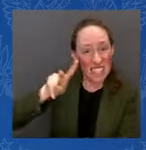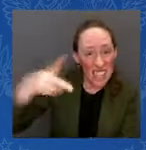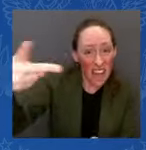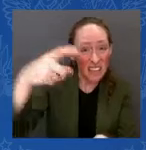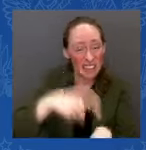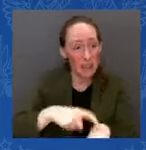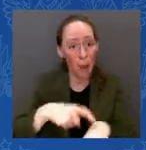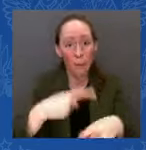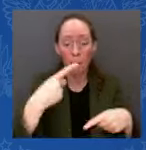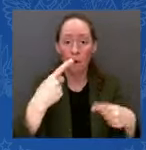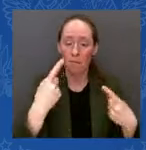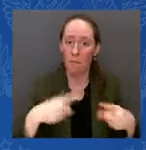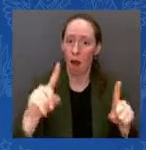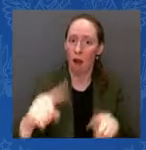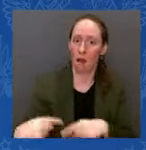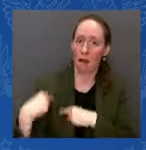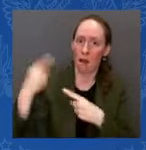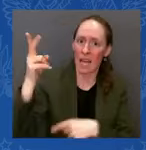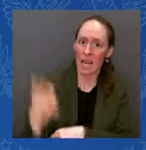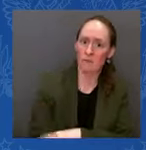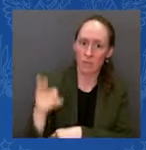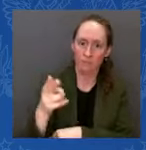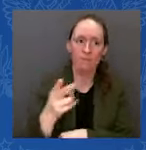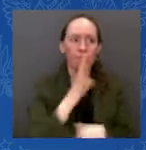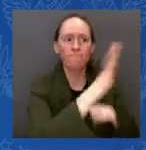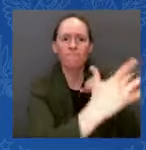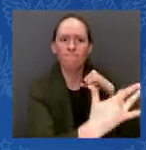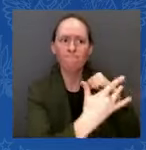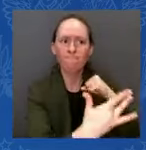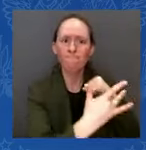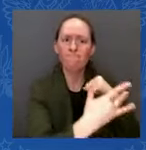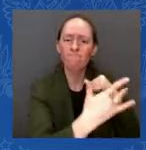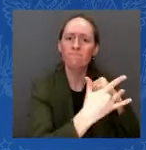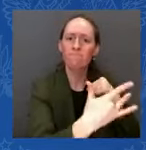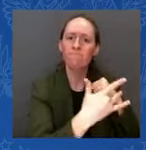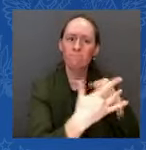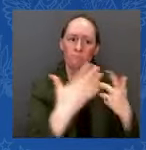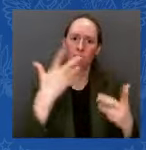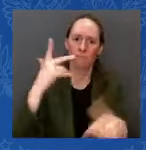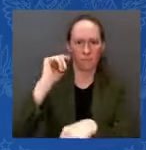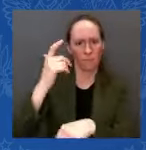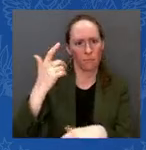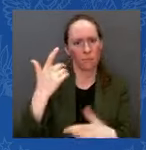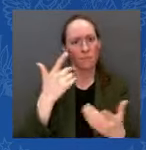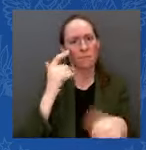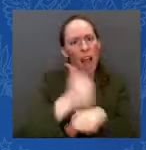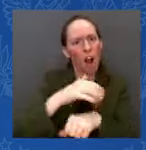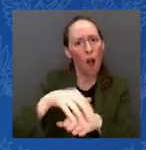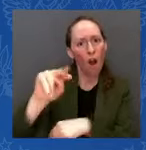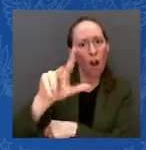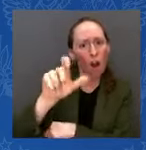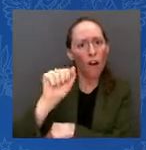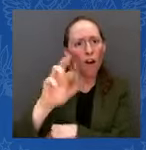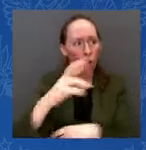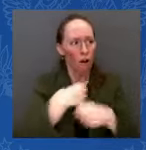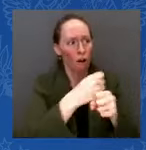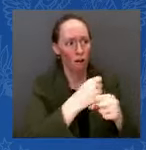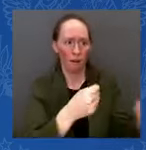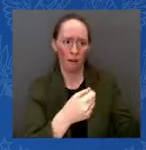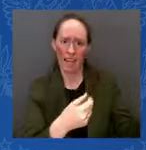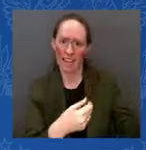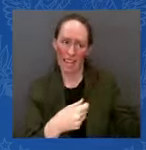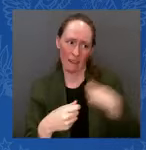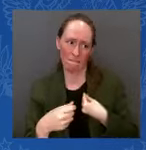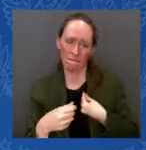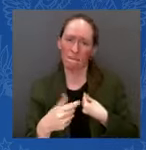propulsion technology, and we thank you for it. We are also proud to partner with the United Kingdom